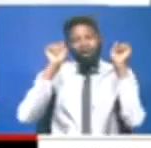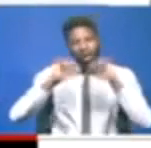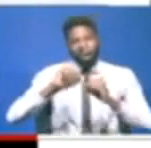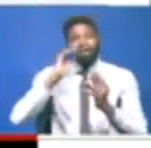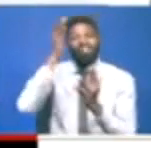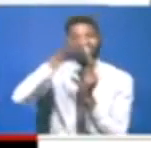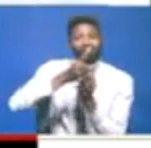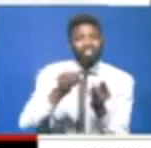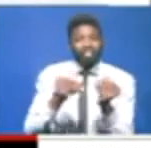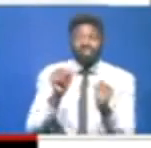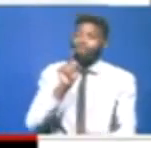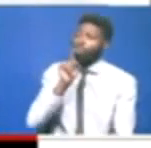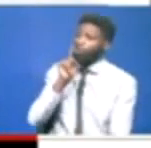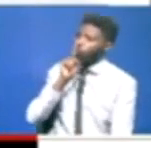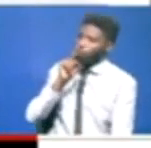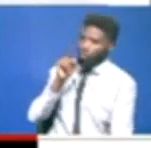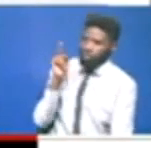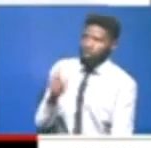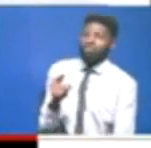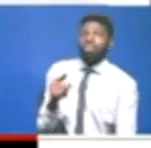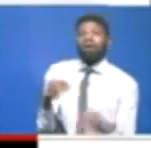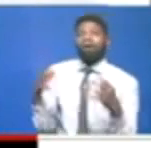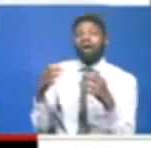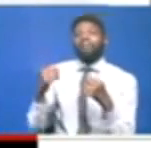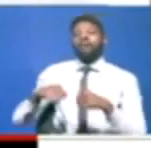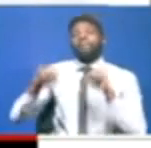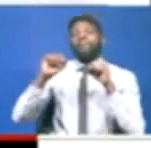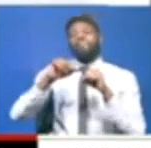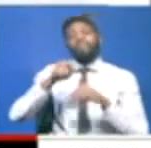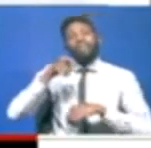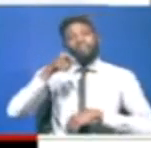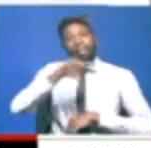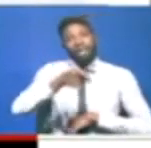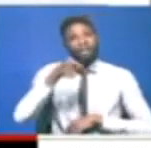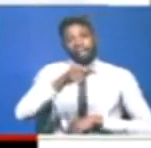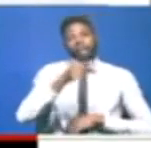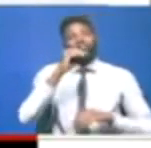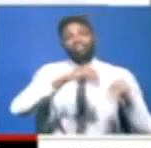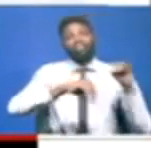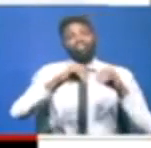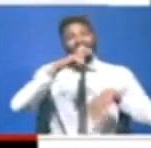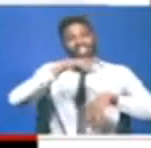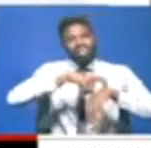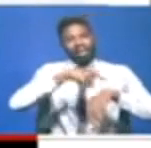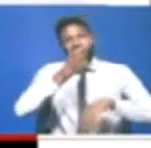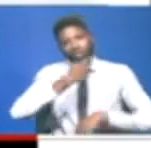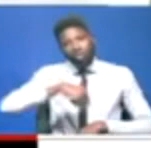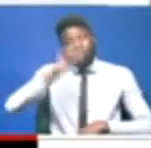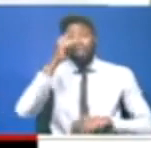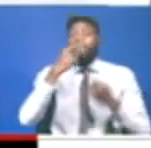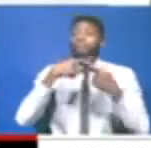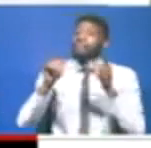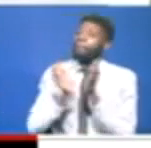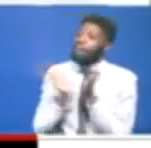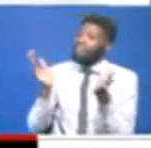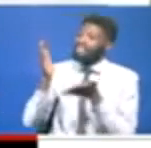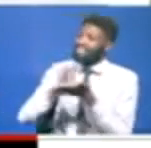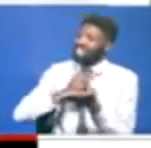obliging the employer to make the remittances at that time. Mm-hmm. But now on the public sector, what has been happening